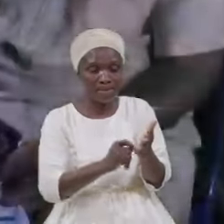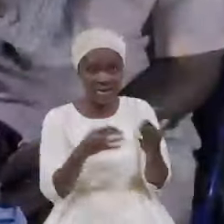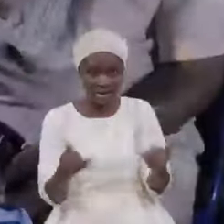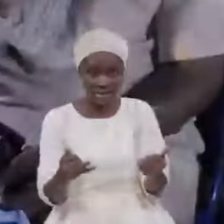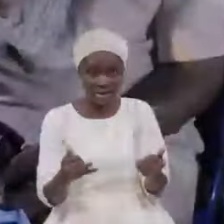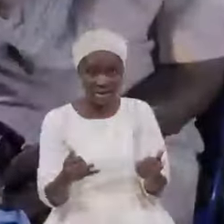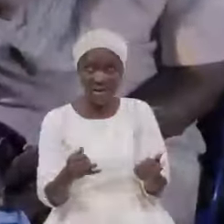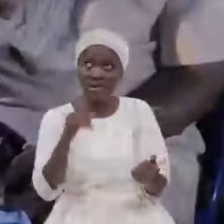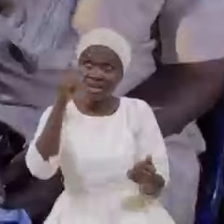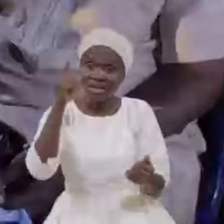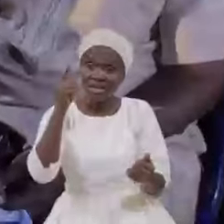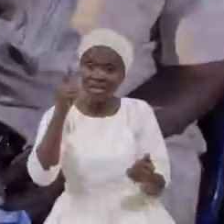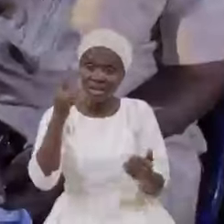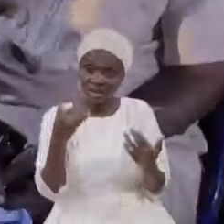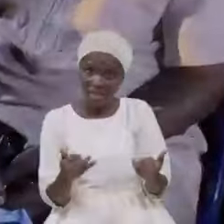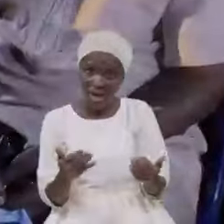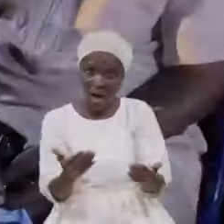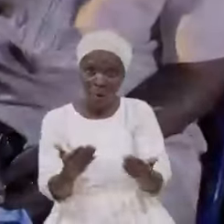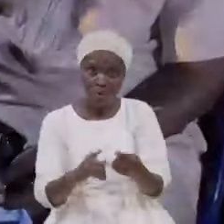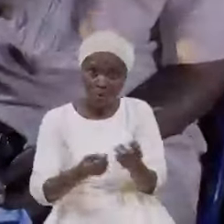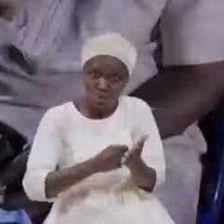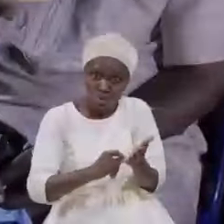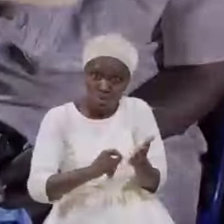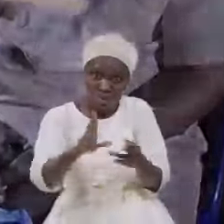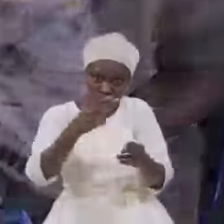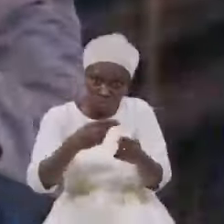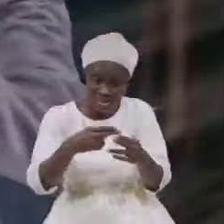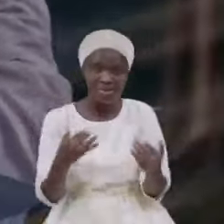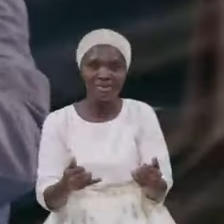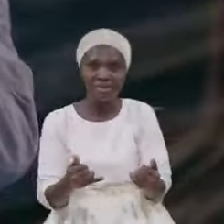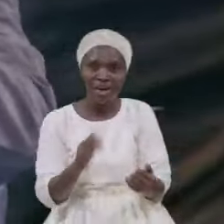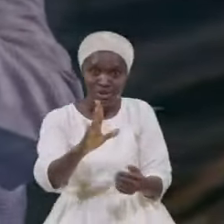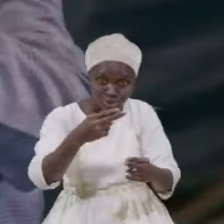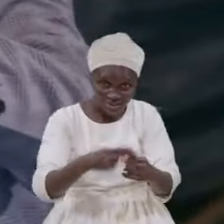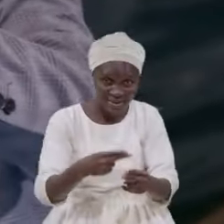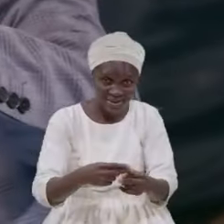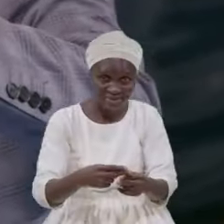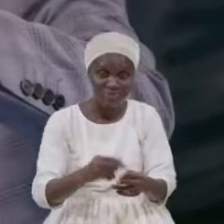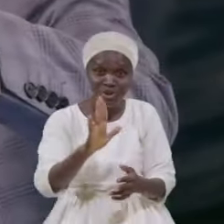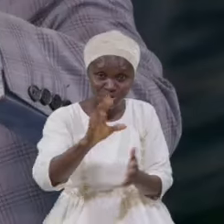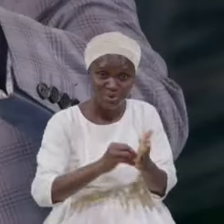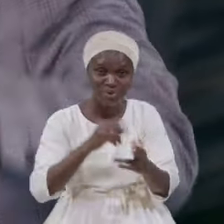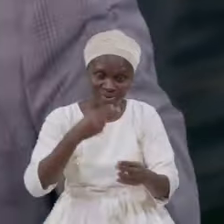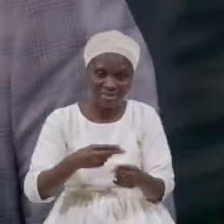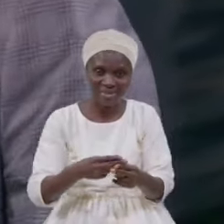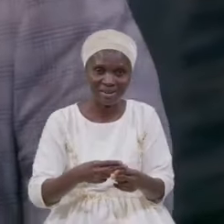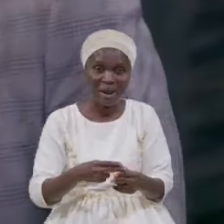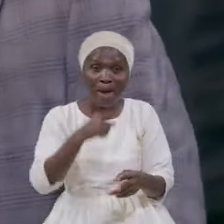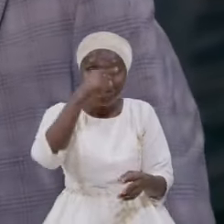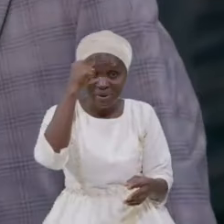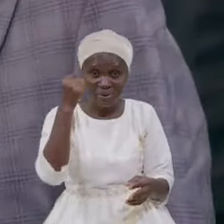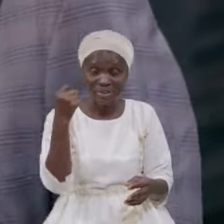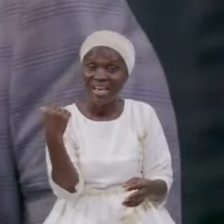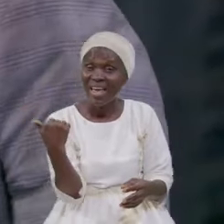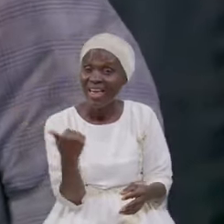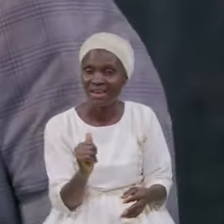Your name. Your name. Because whosoever was not